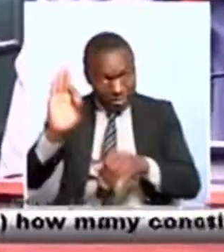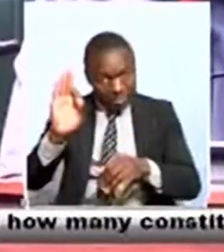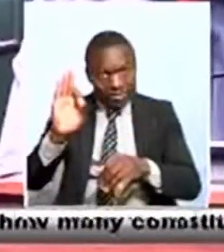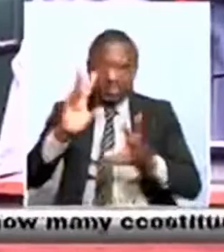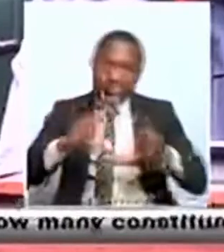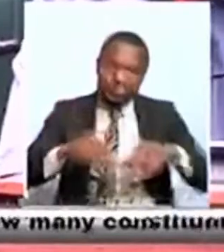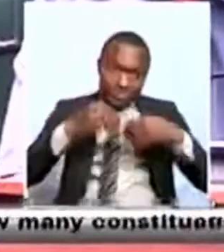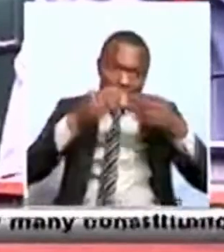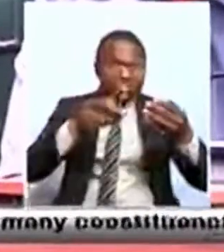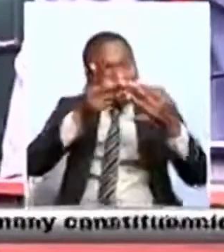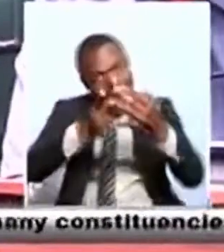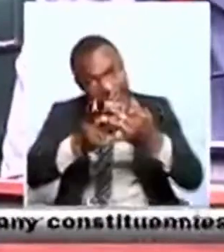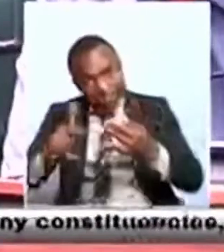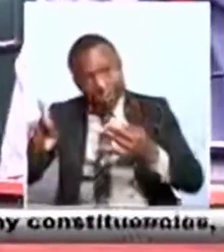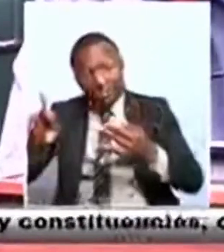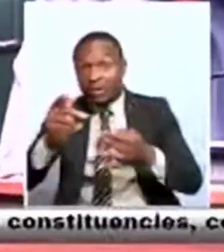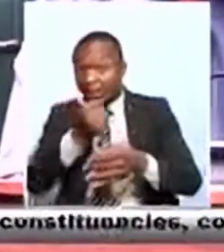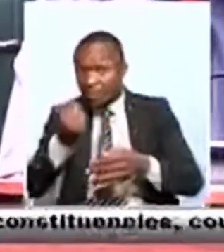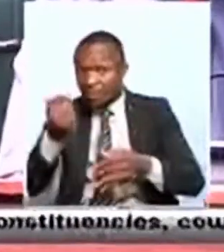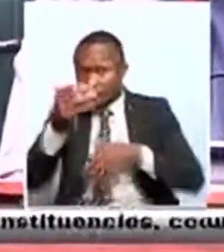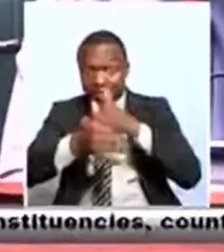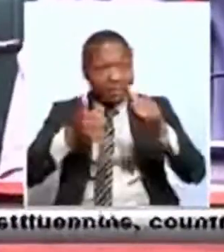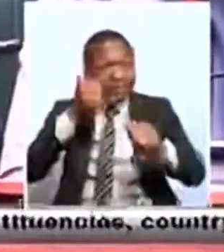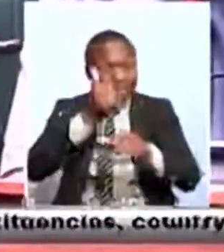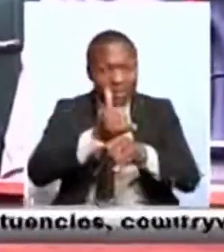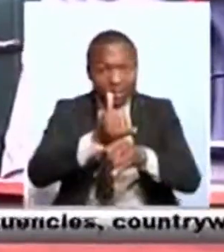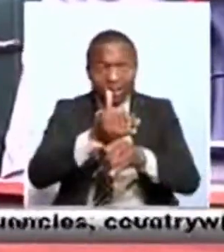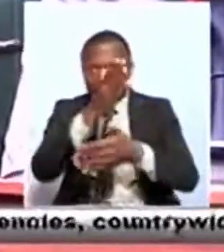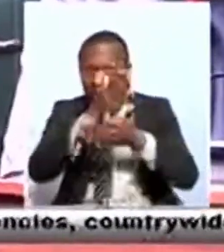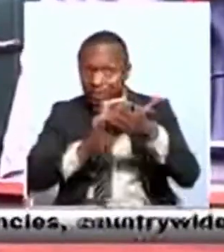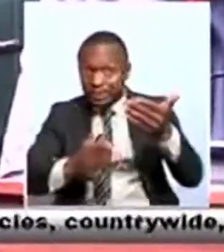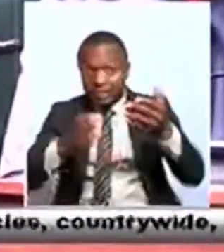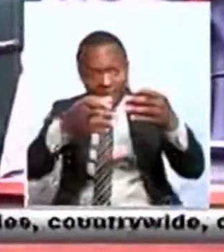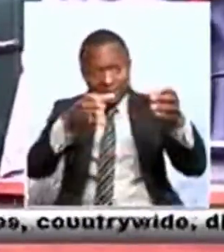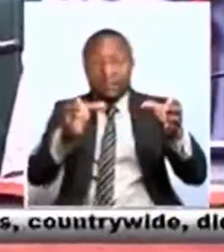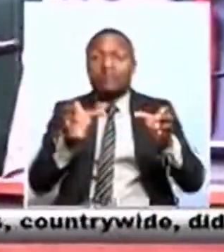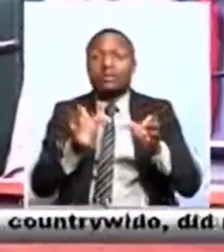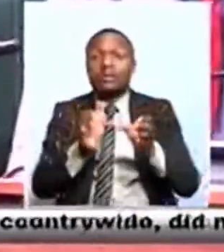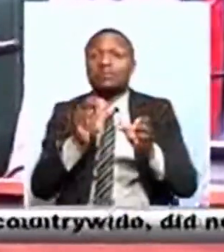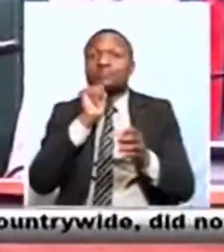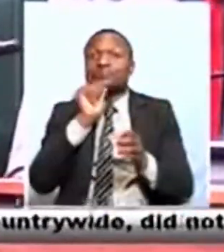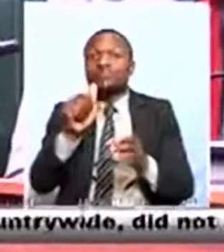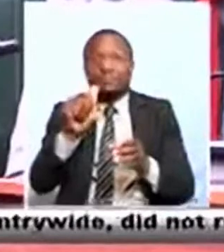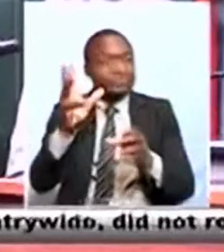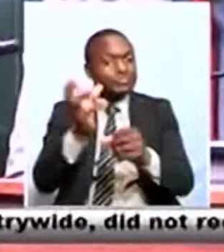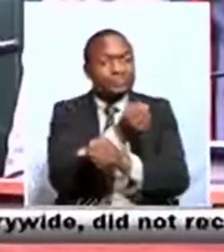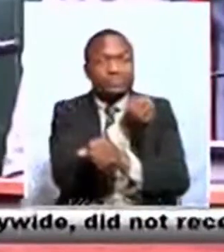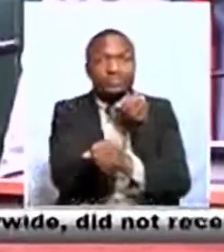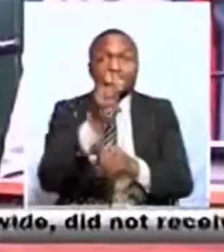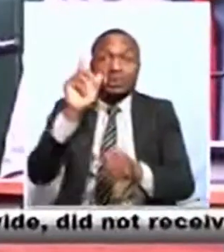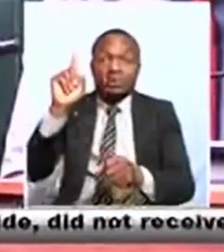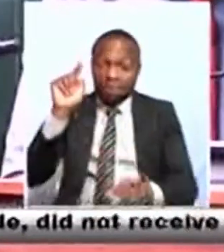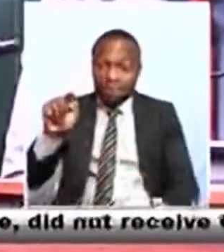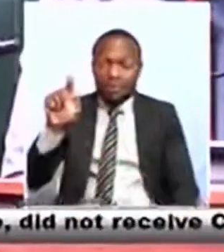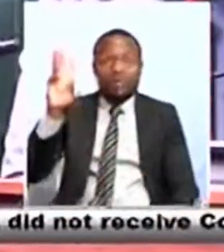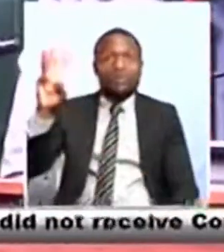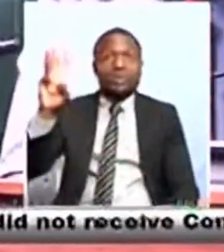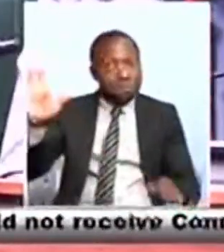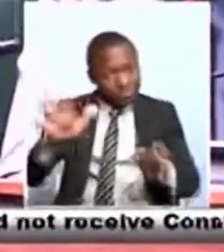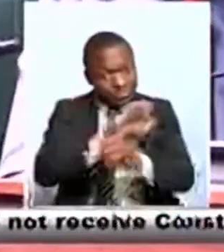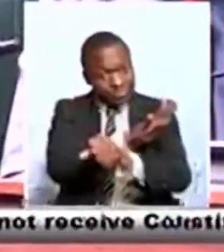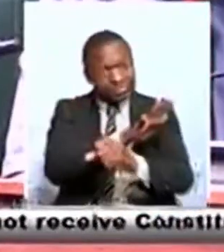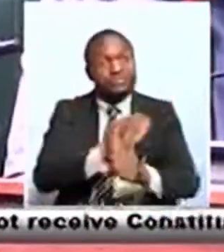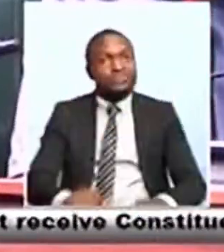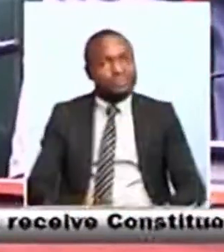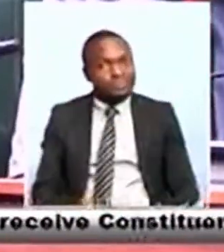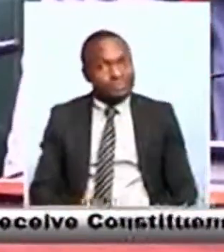in parts, because in certain years, some of the constituencies did not get the 1.6 in full.